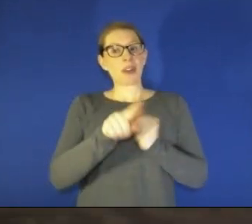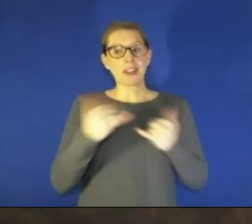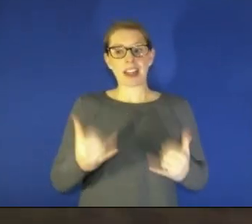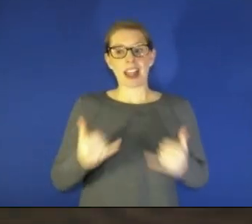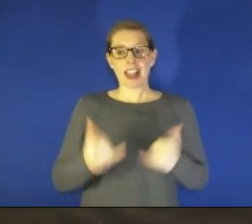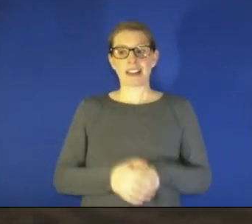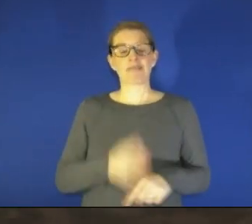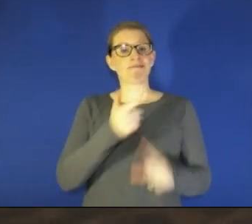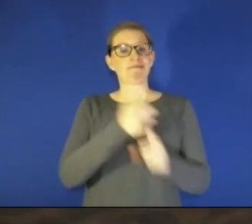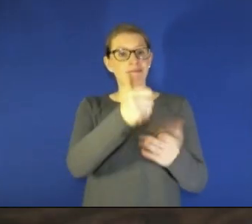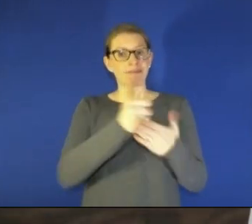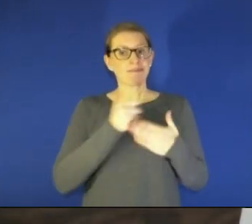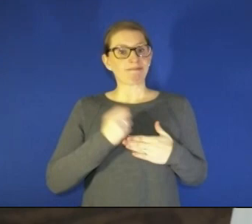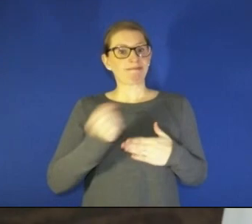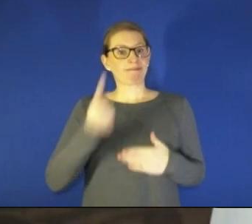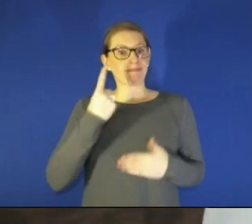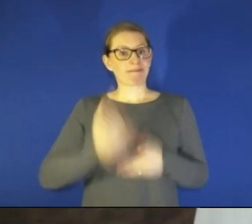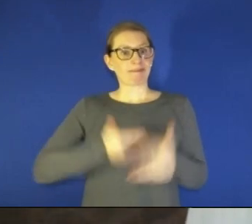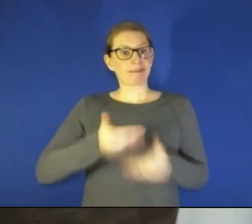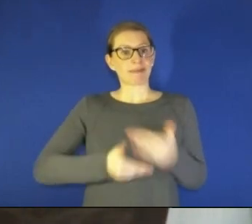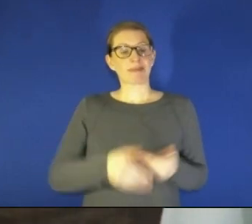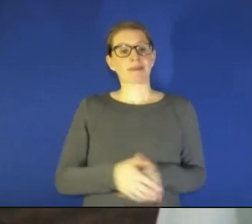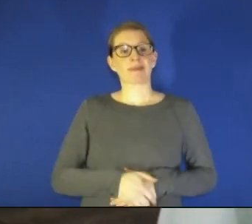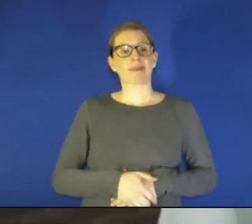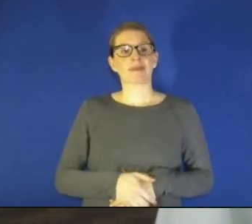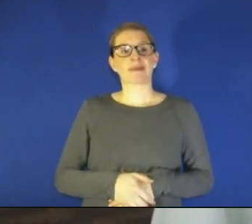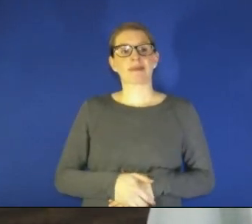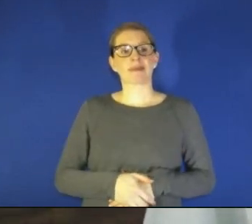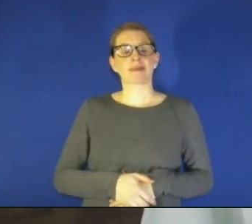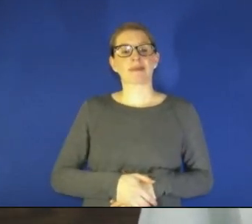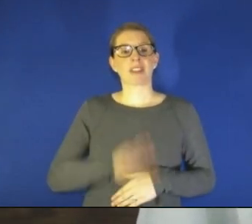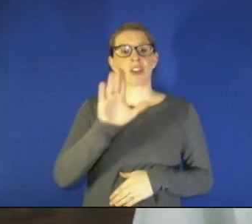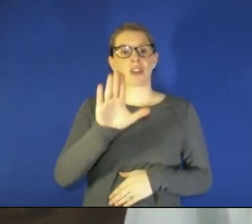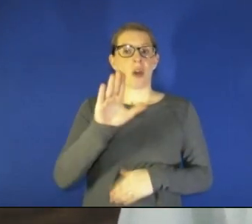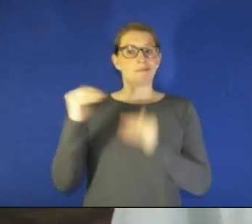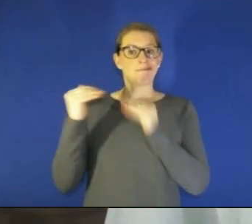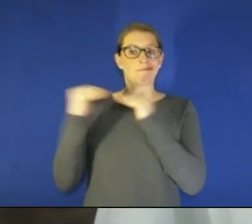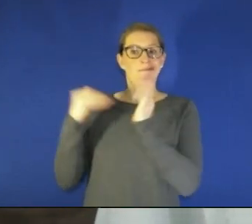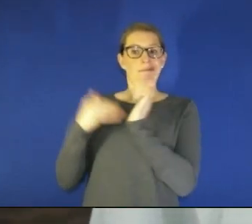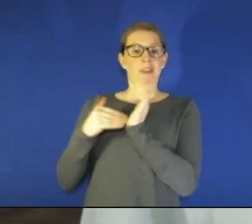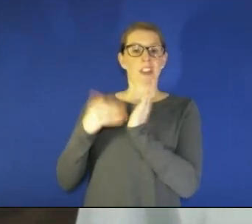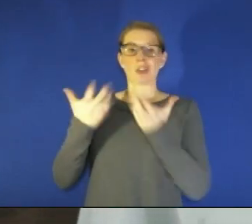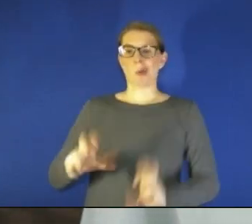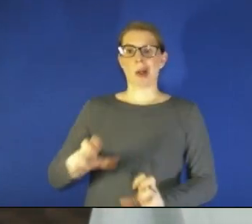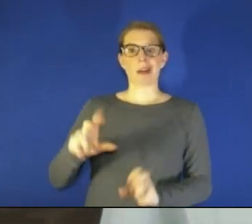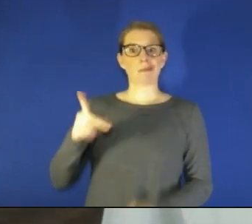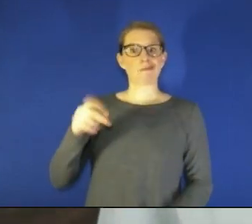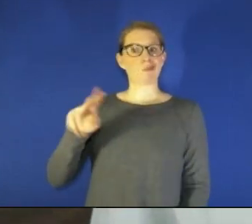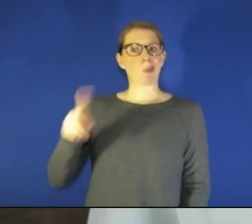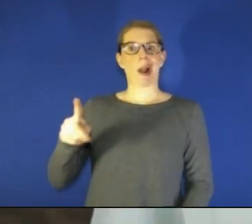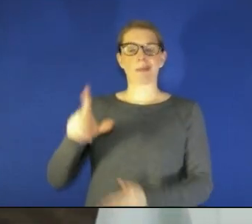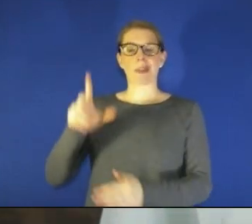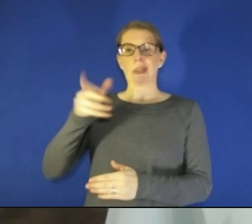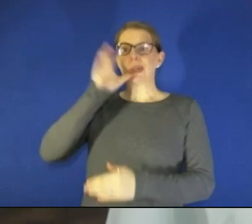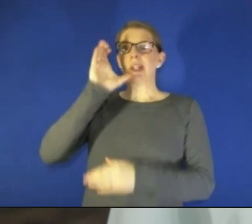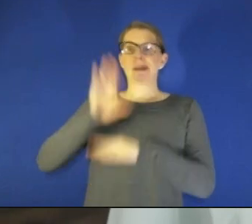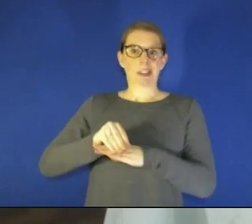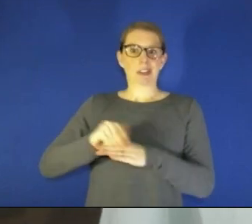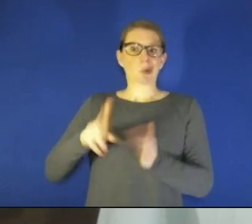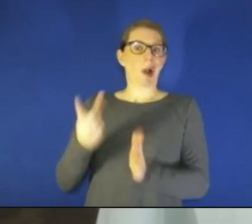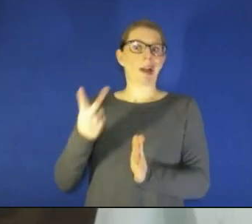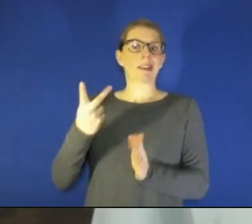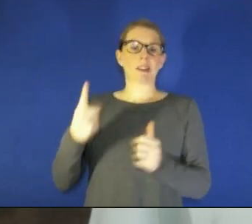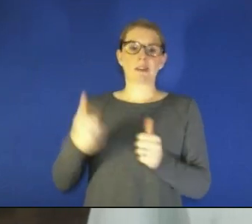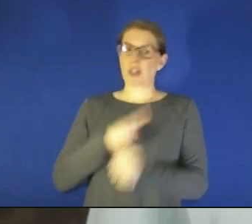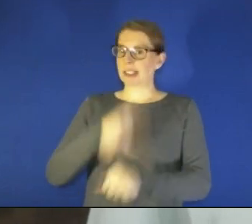And your colleague had such a good point. You don't want to do the PrEP twice. Do it right the first time, and that's something that you have stressed as